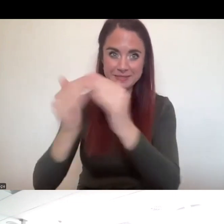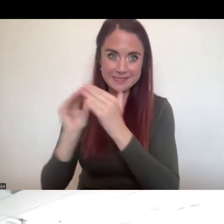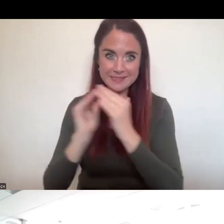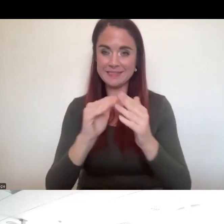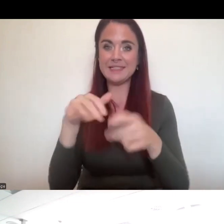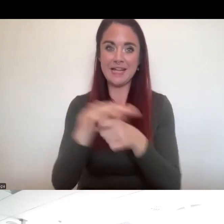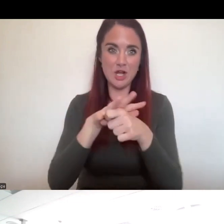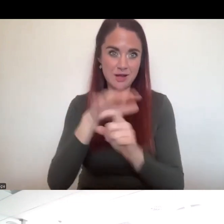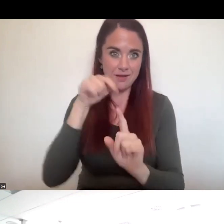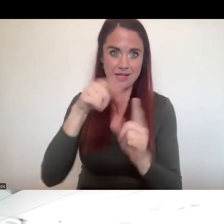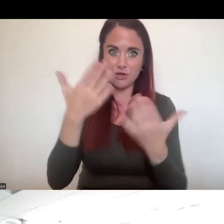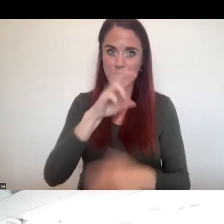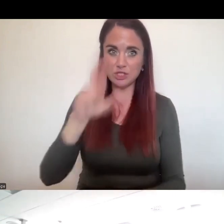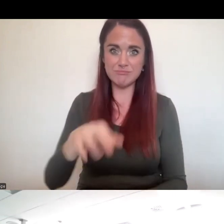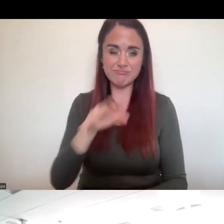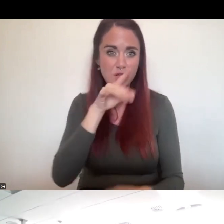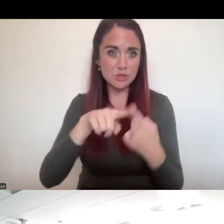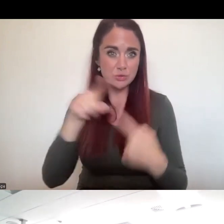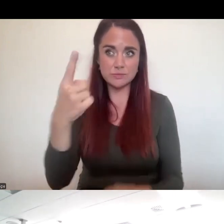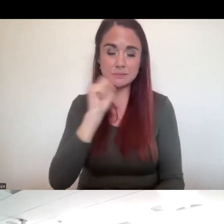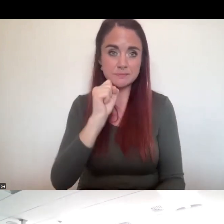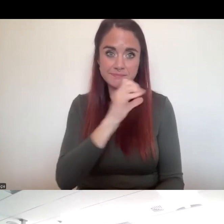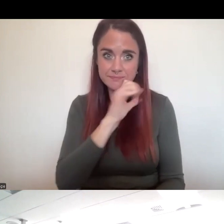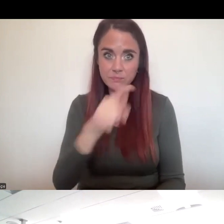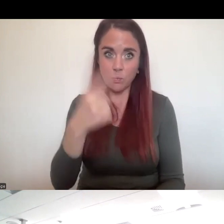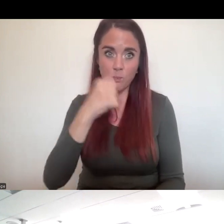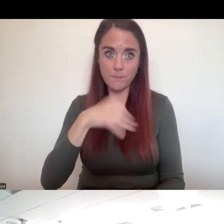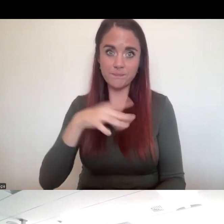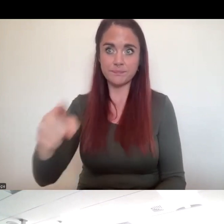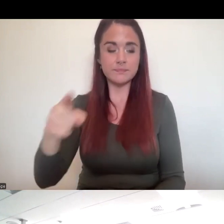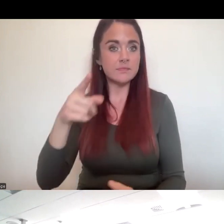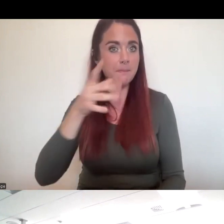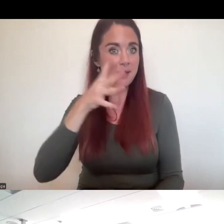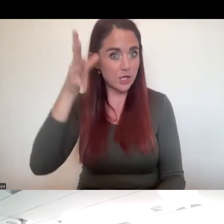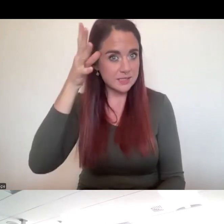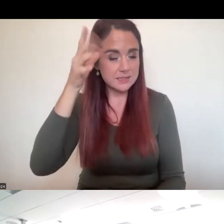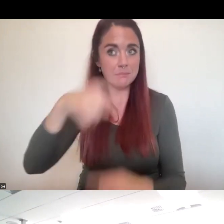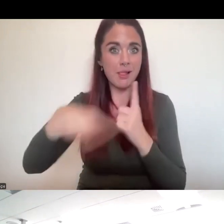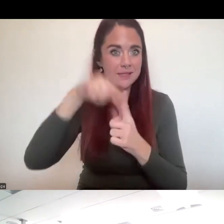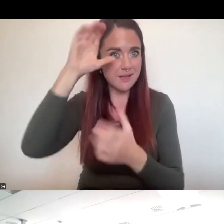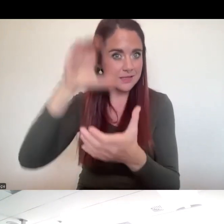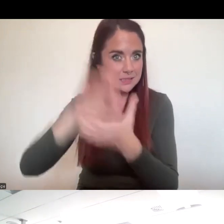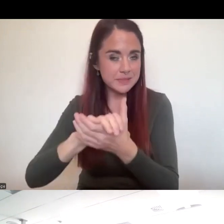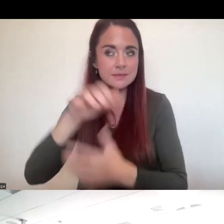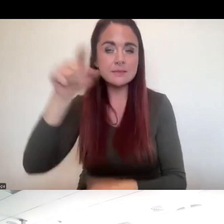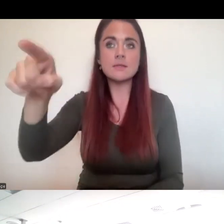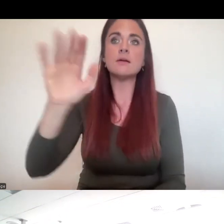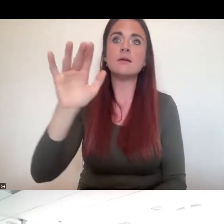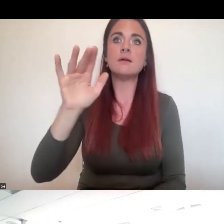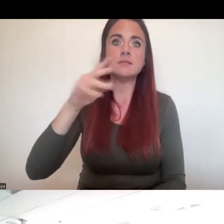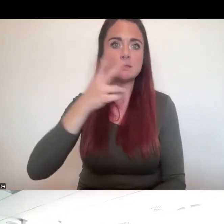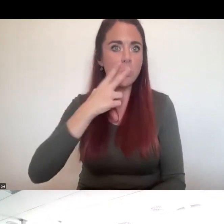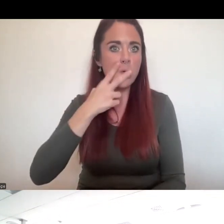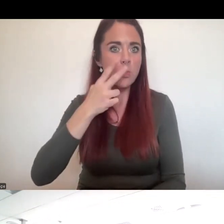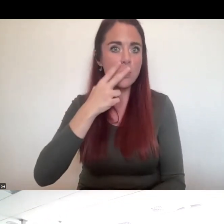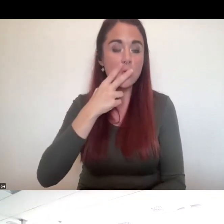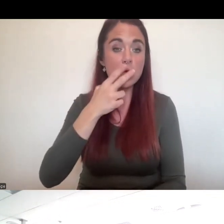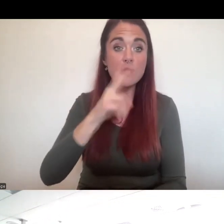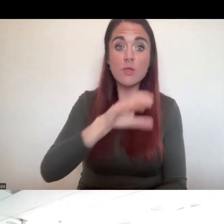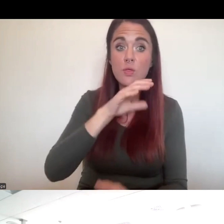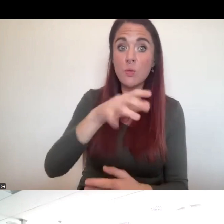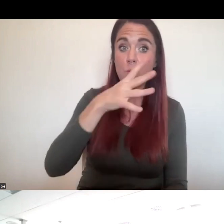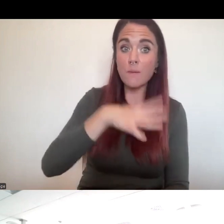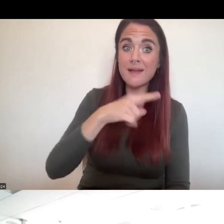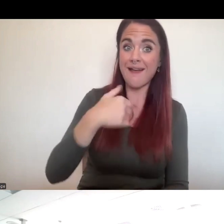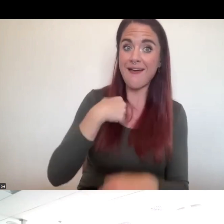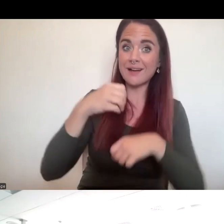senior woman who both parents were heavy smokers as well as her husband. So she paid for a screening herself and was able to get it and proved that she had a nodule.